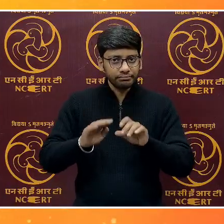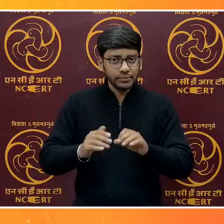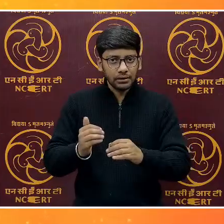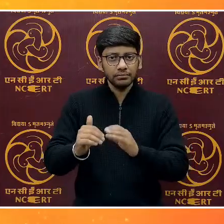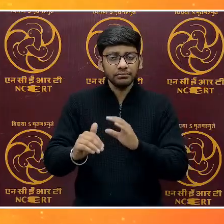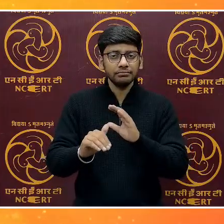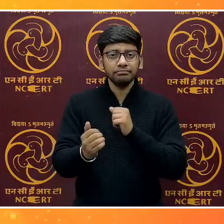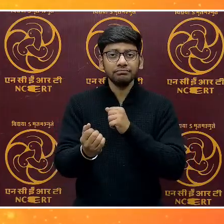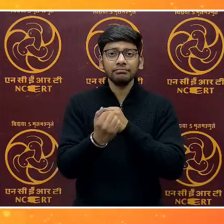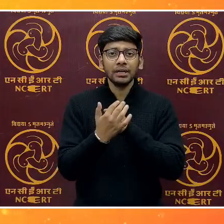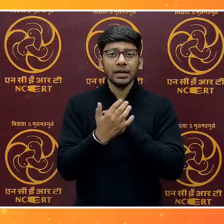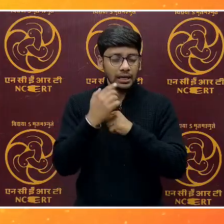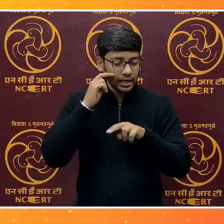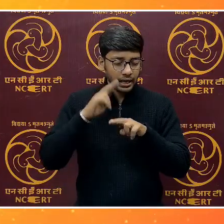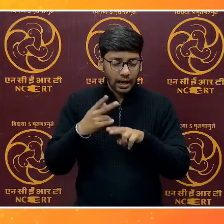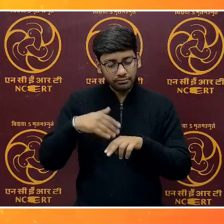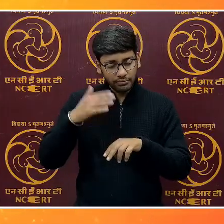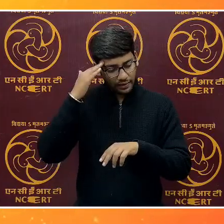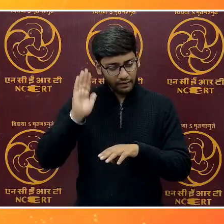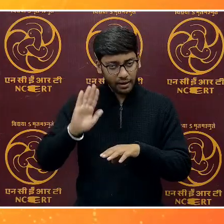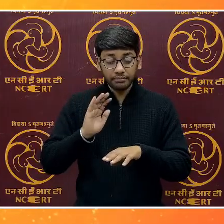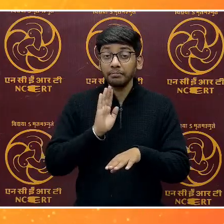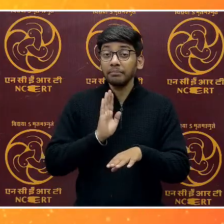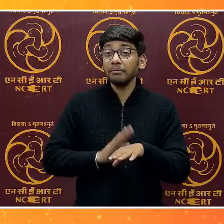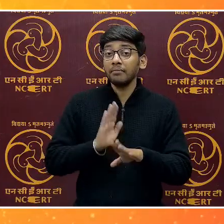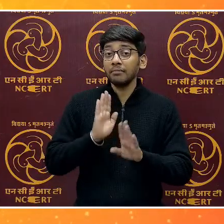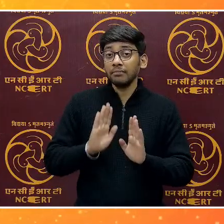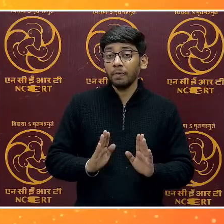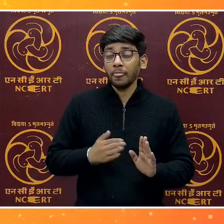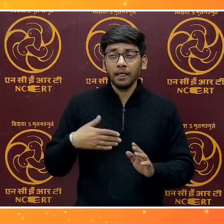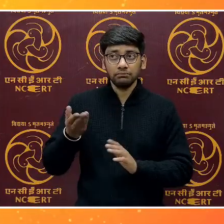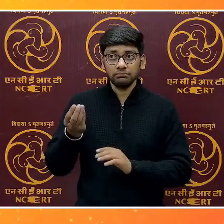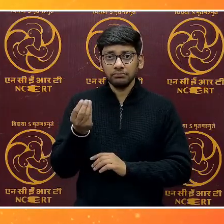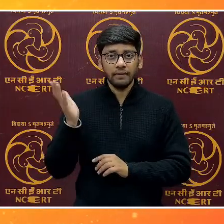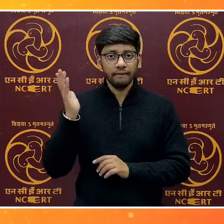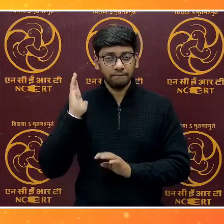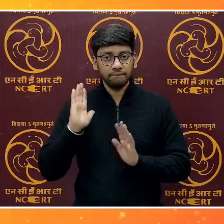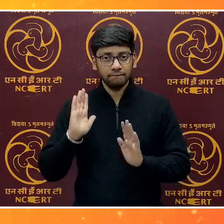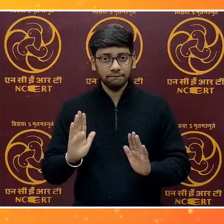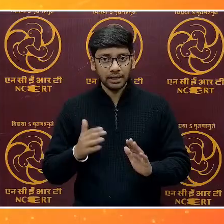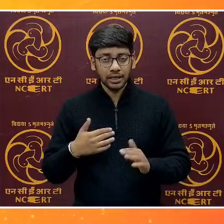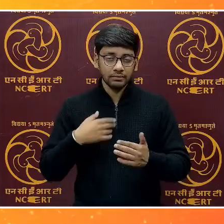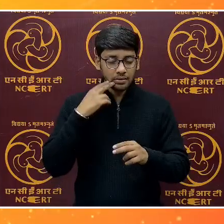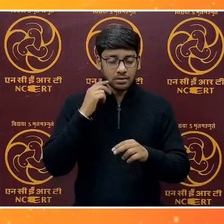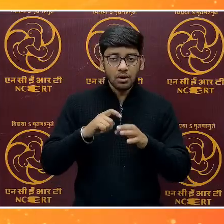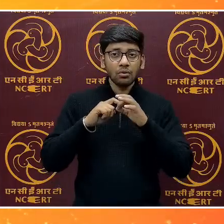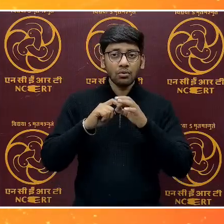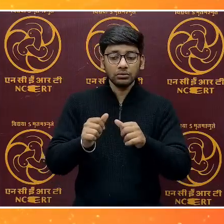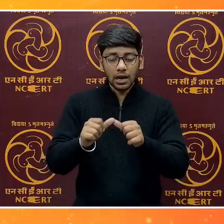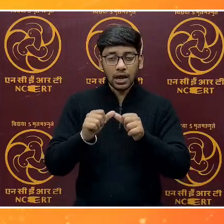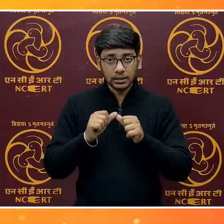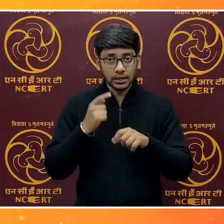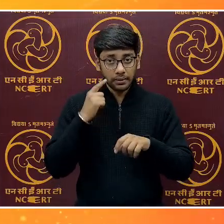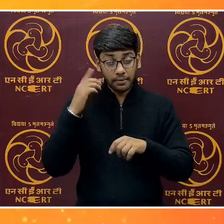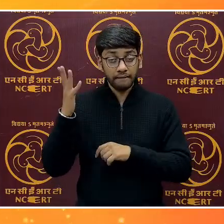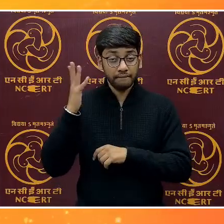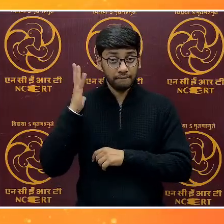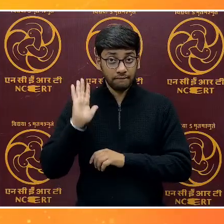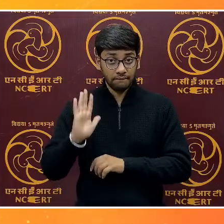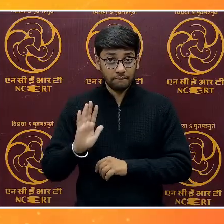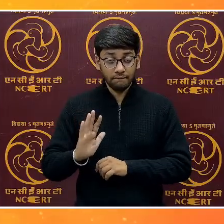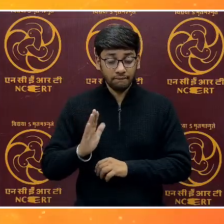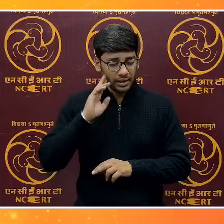you know what a constellation is. Yes. And I am waiting for your answer, and it's a beautiful thing in the sky to spot